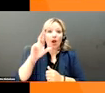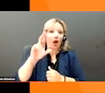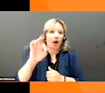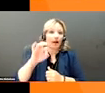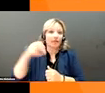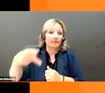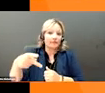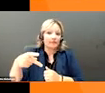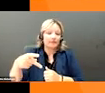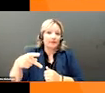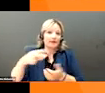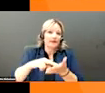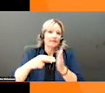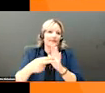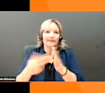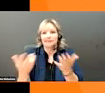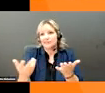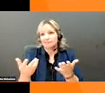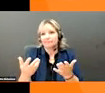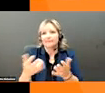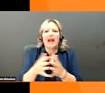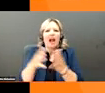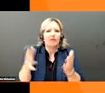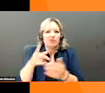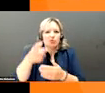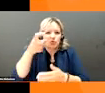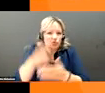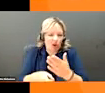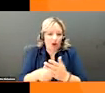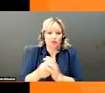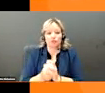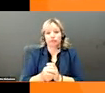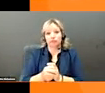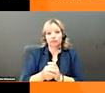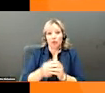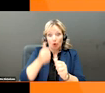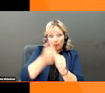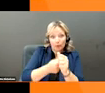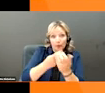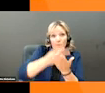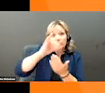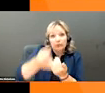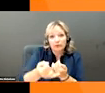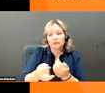charge could be by the hour or for the project.